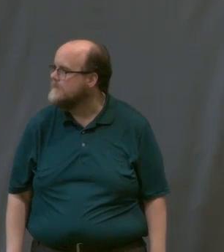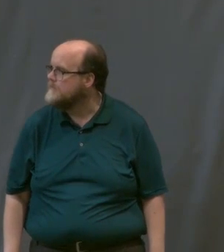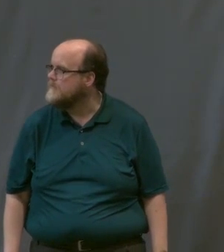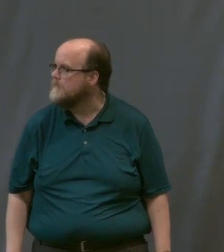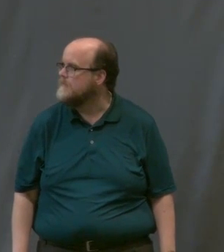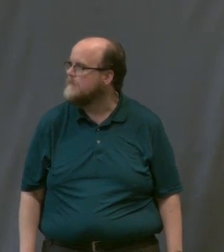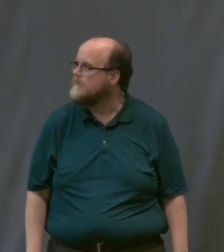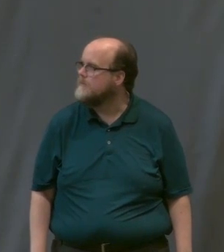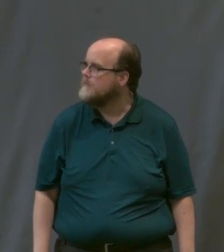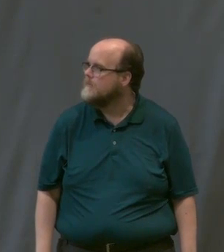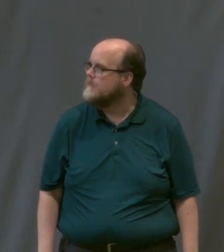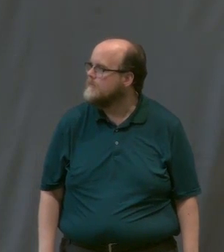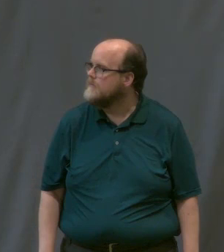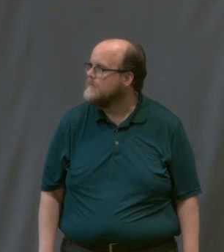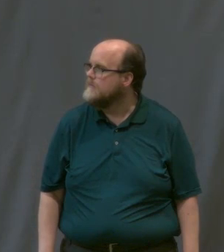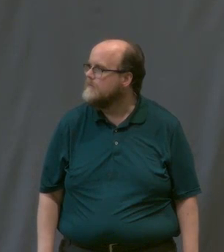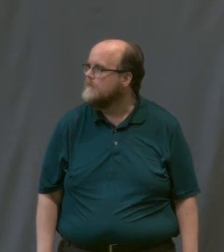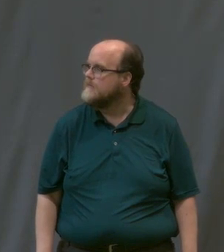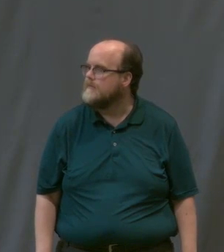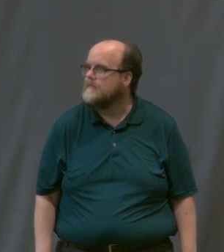Oh, wrong one.